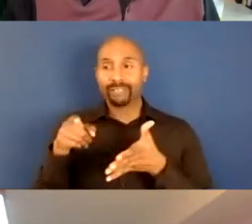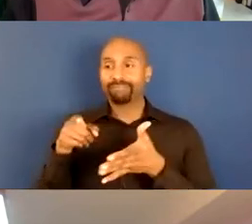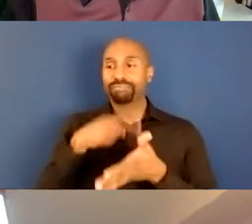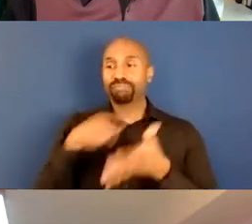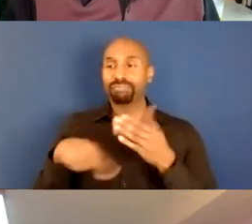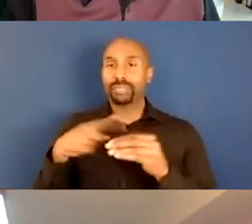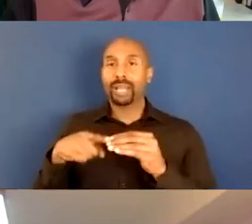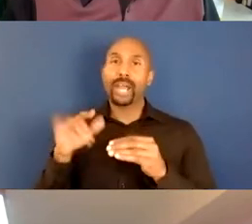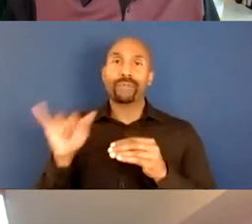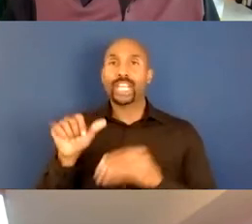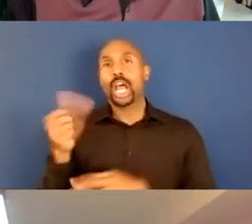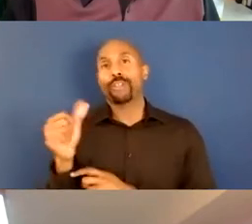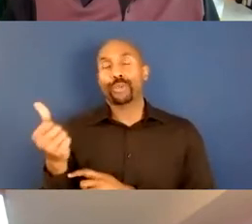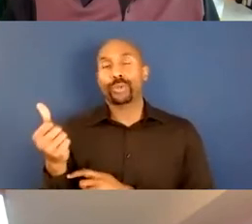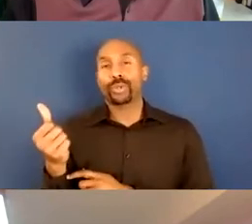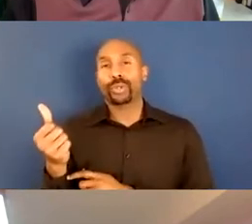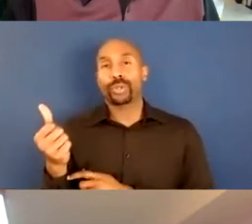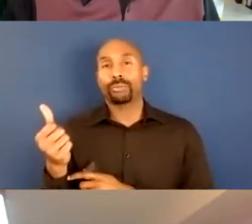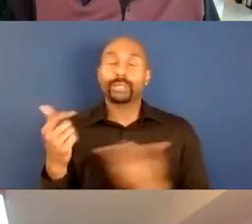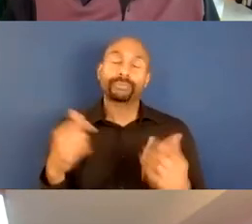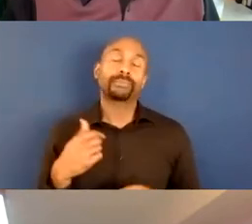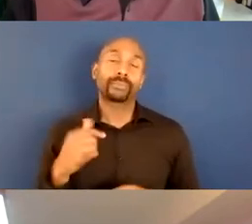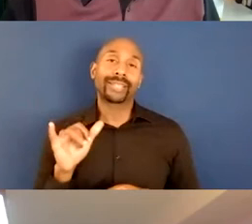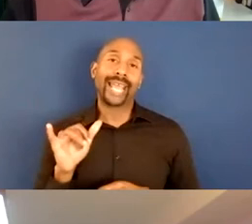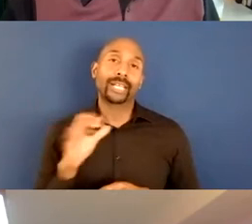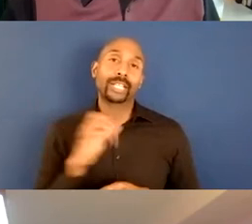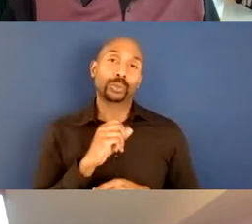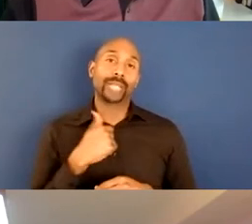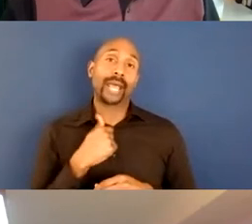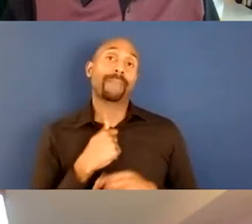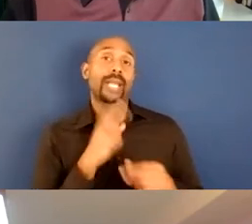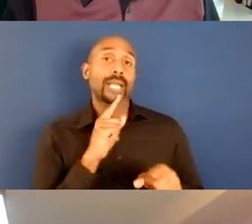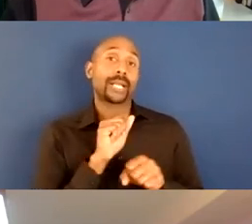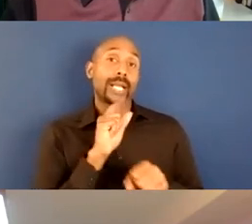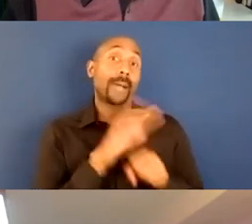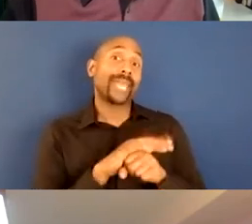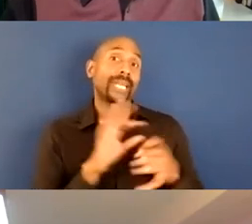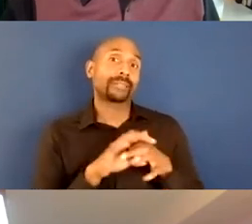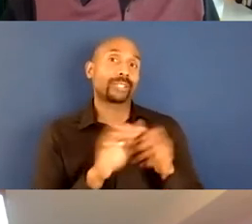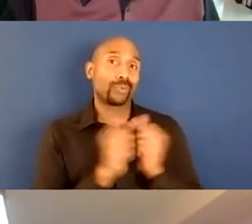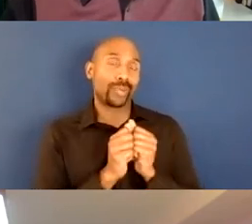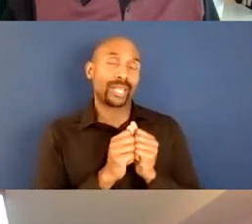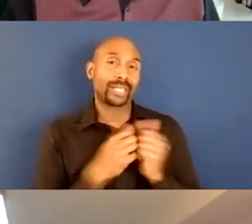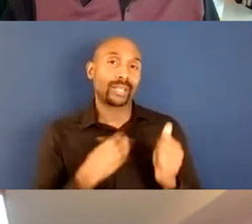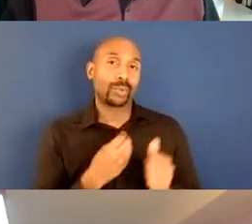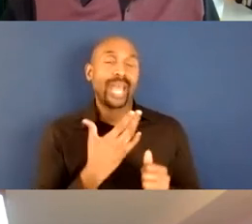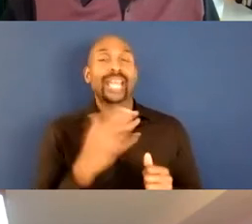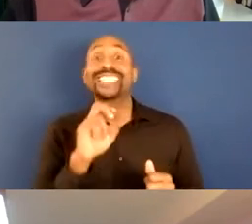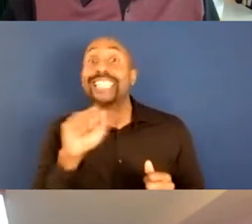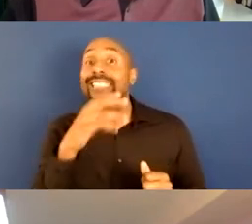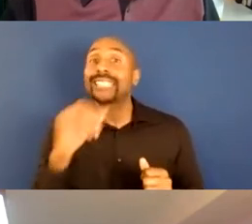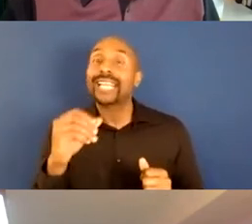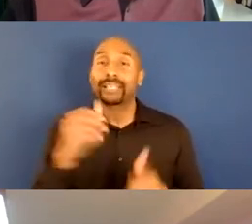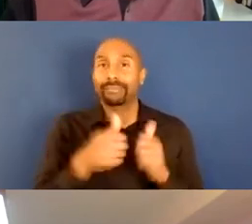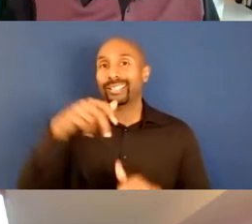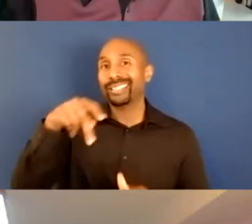to whiteness and patriarchy. I didn't think that, I thought that the international was a note to